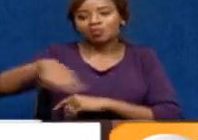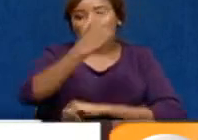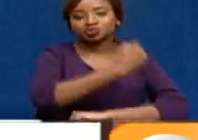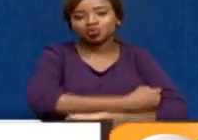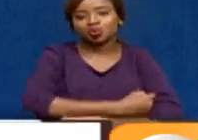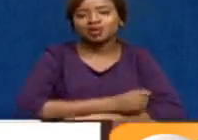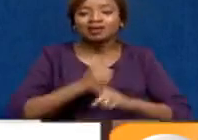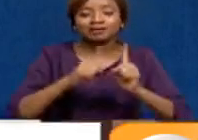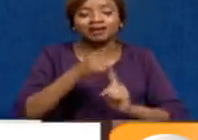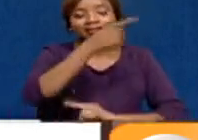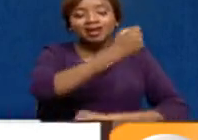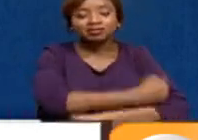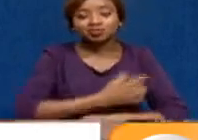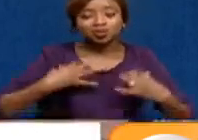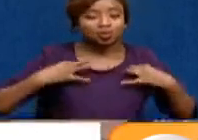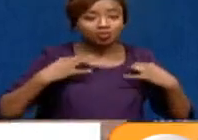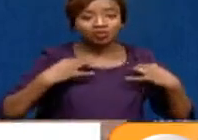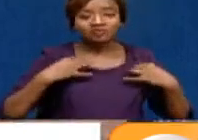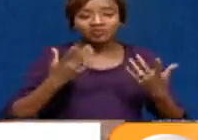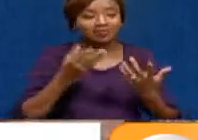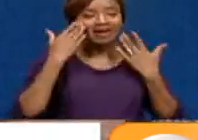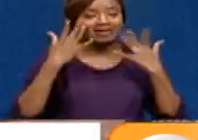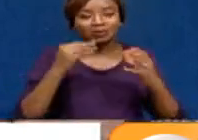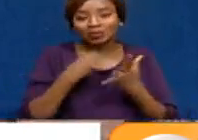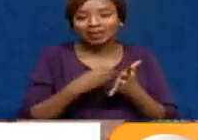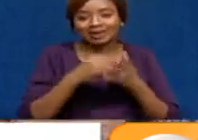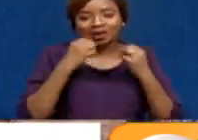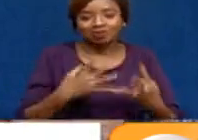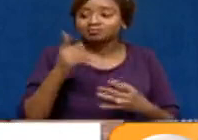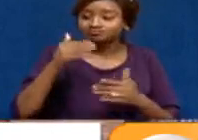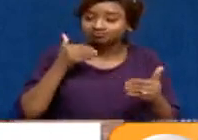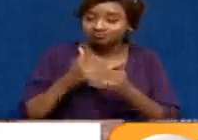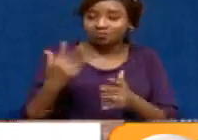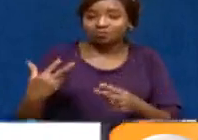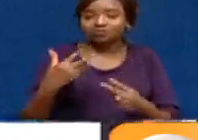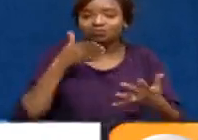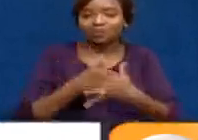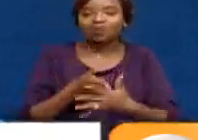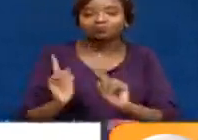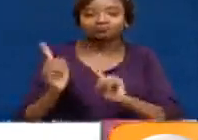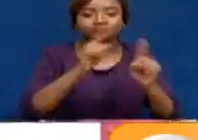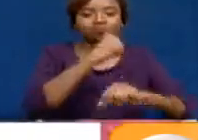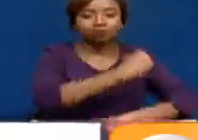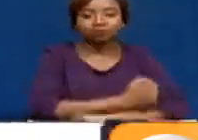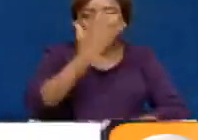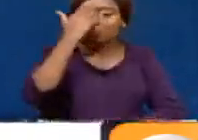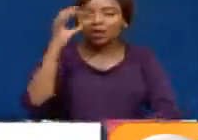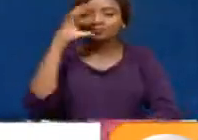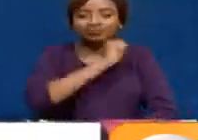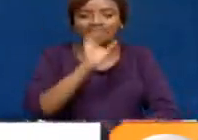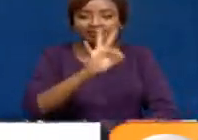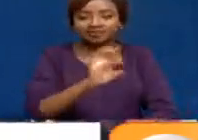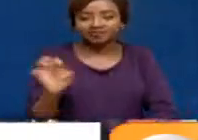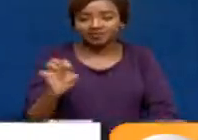bado sijajua kama zitakosti ngapi. Joseph was almost locked out of the school for lack of fees, were it not for a